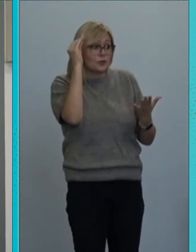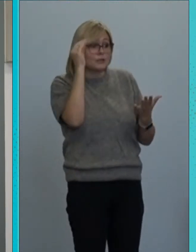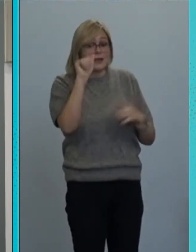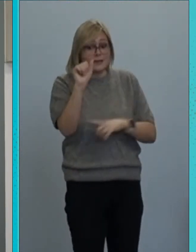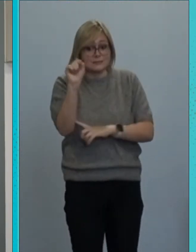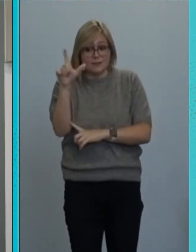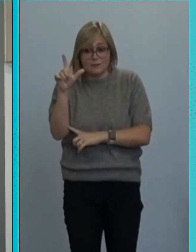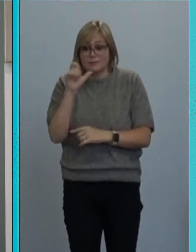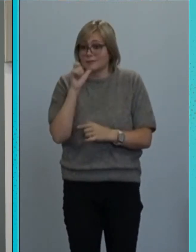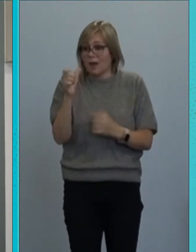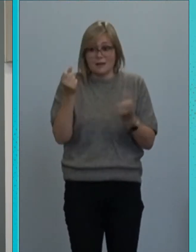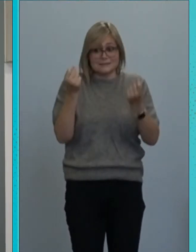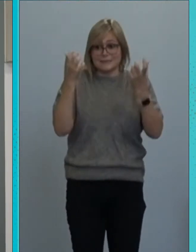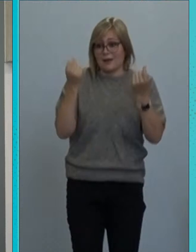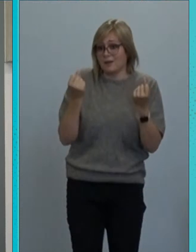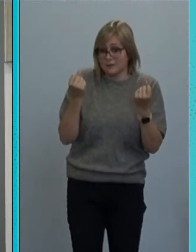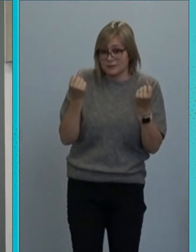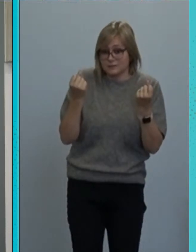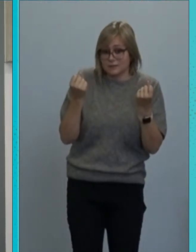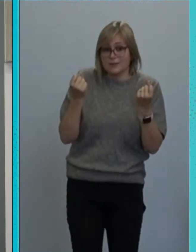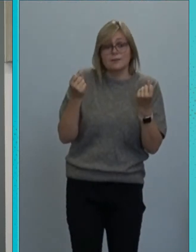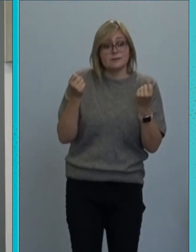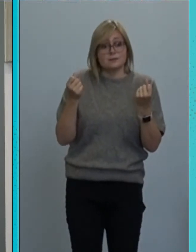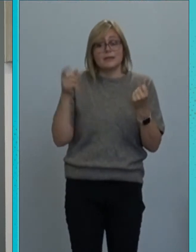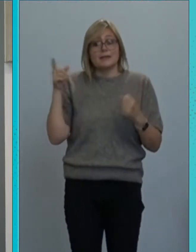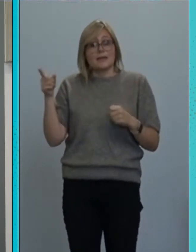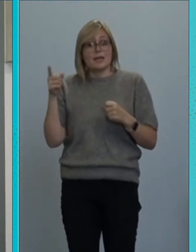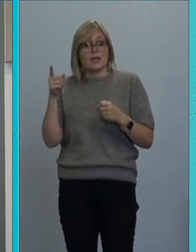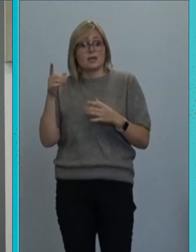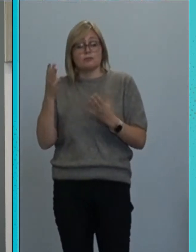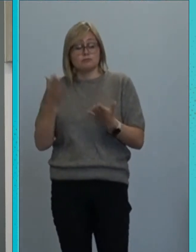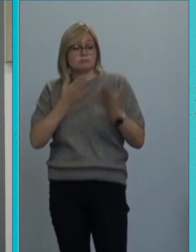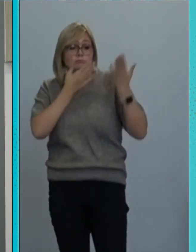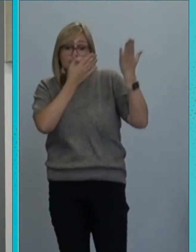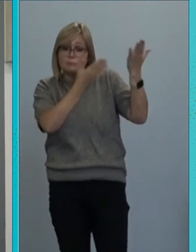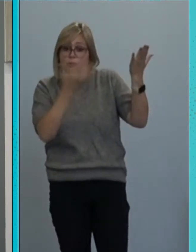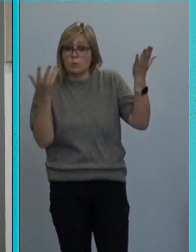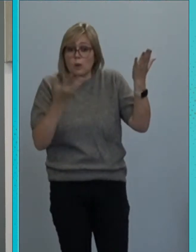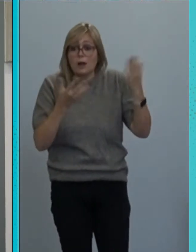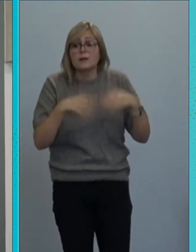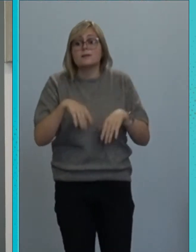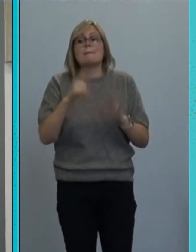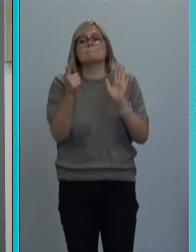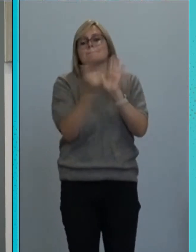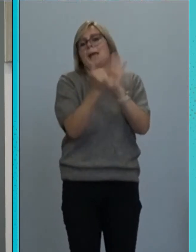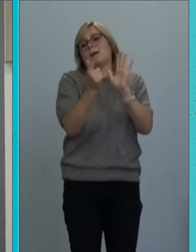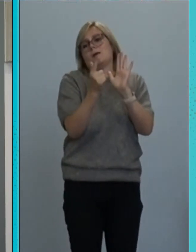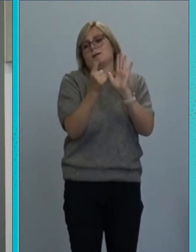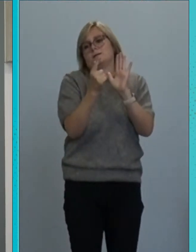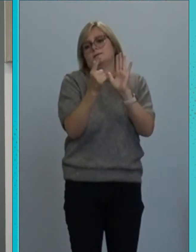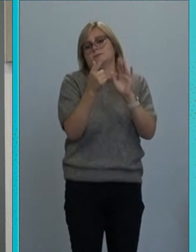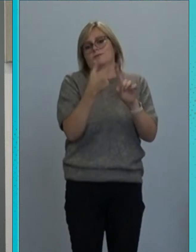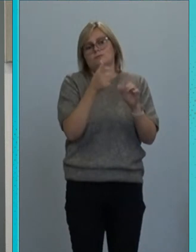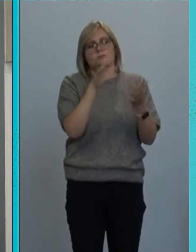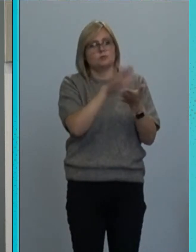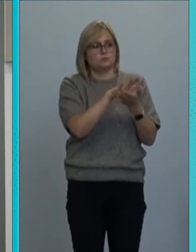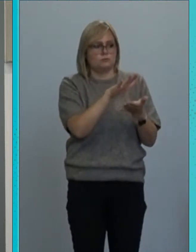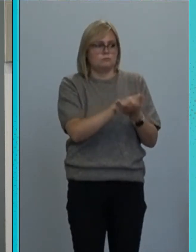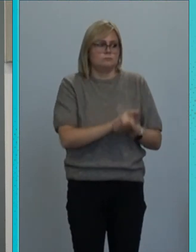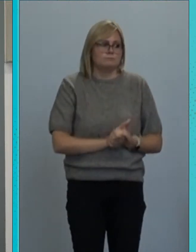sign, that American Sign Language and all sign languages be banned from schools.